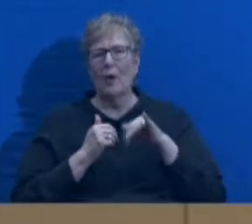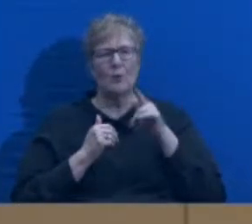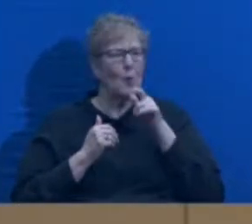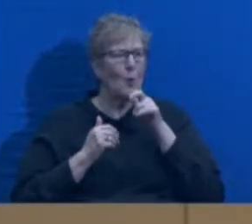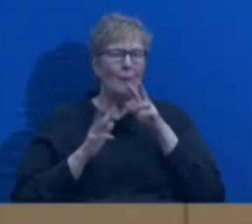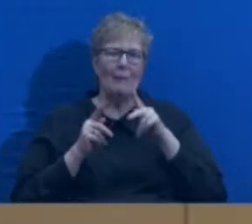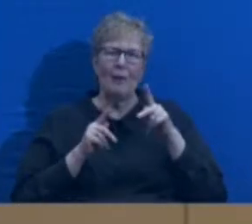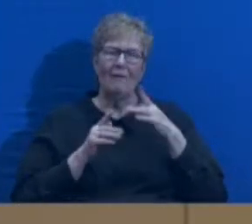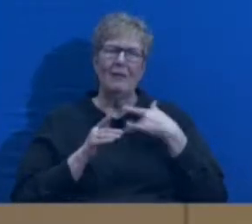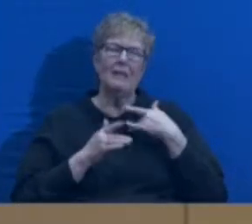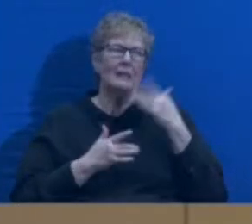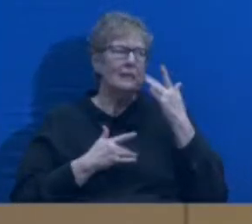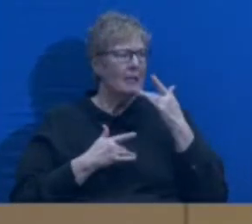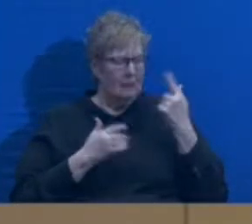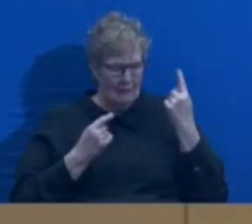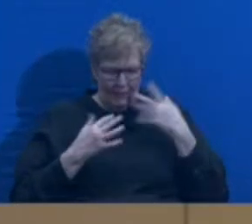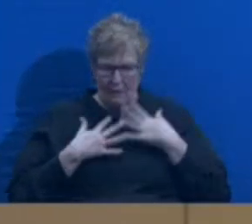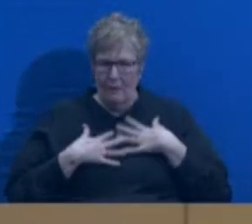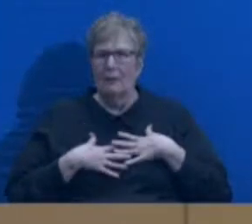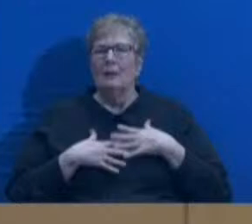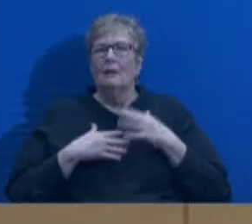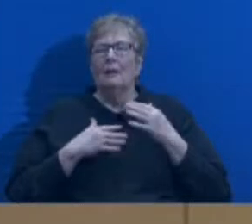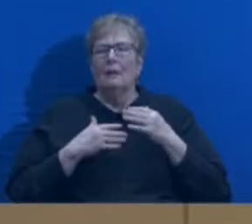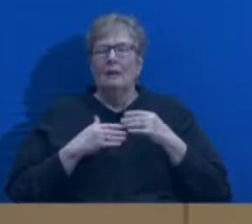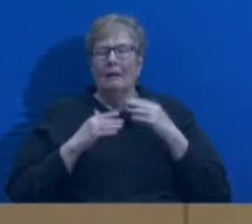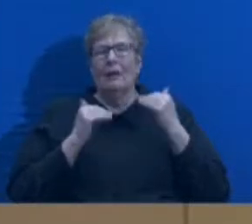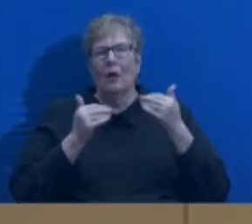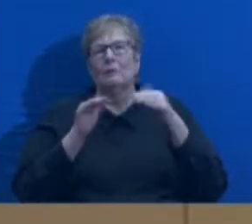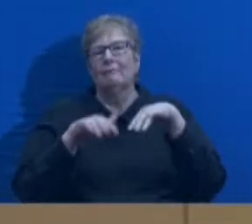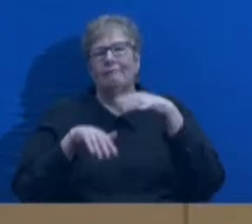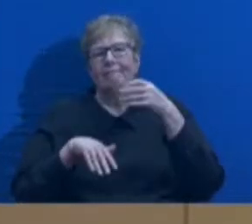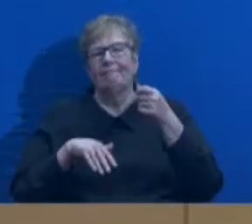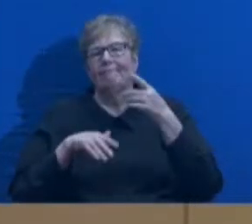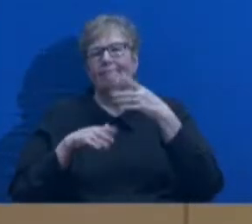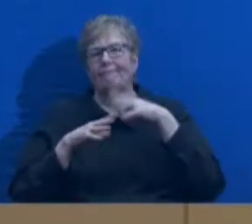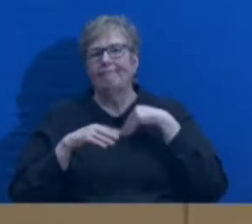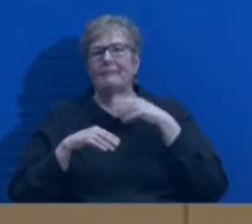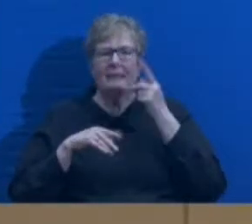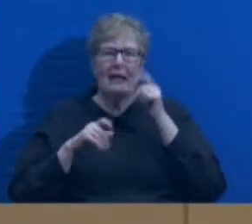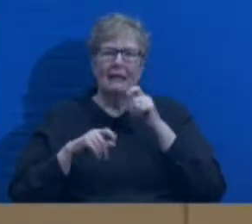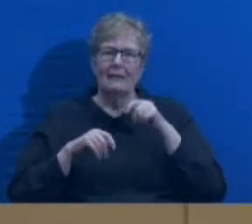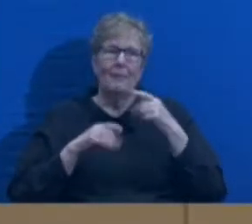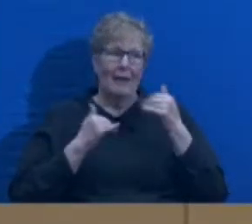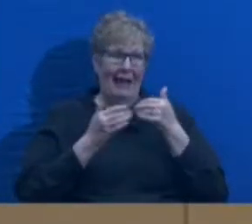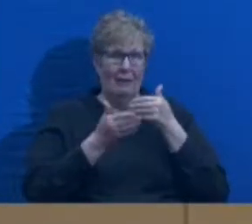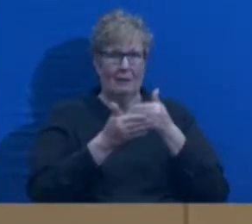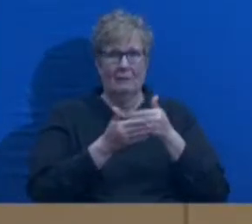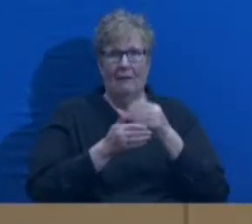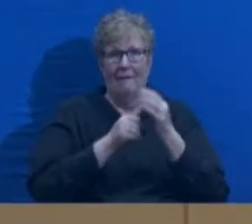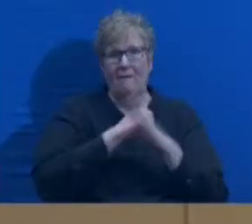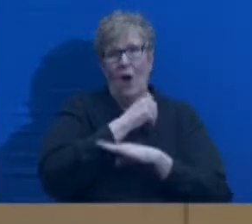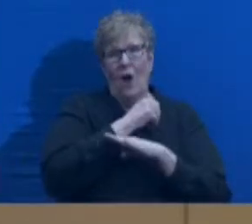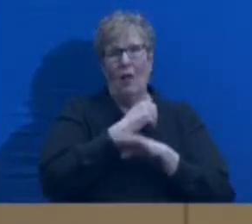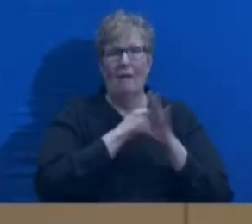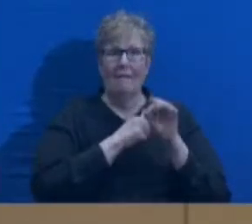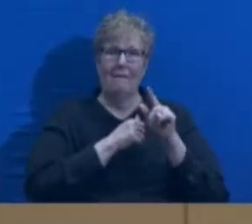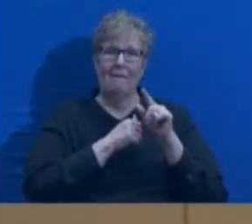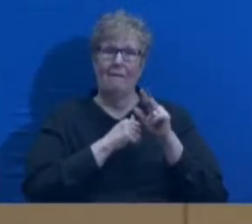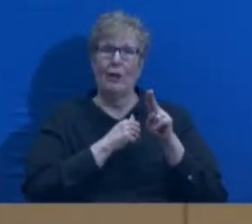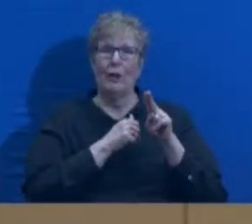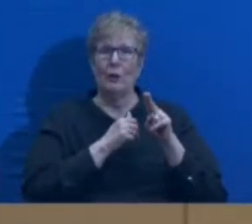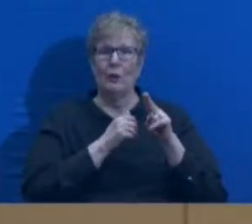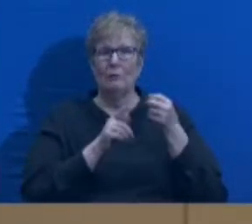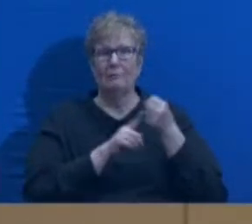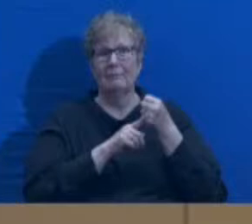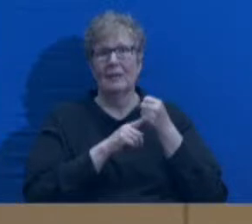are symptomatic are getting tested. I think as we move into the fall and we're looking at flu season and those sorts of things, I wouldn't be surprised if we don't see